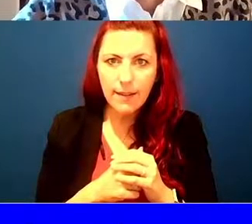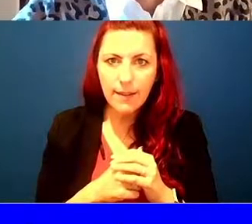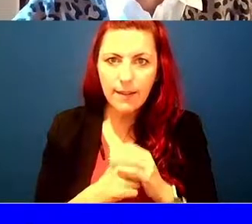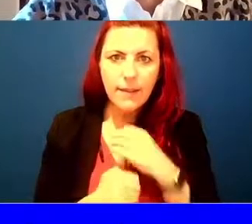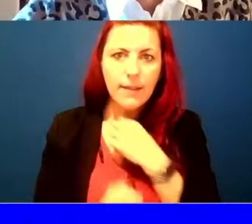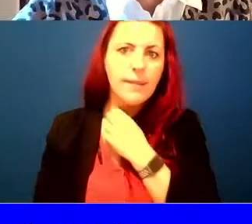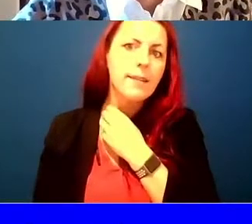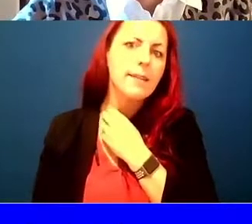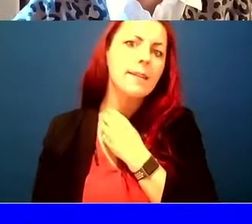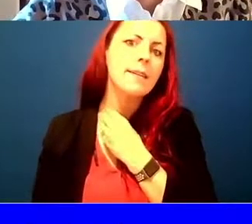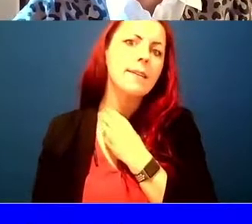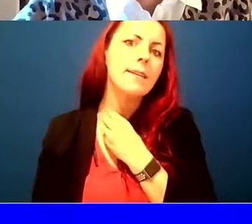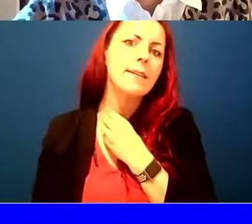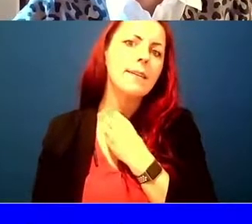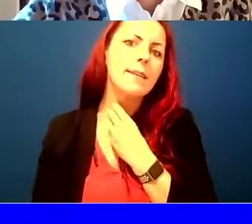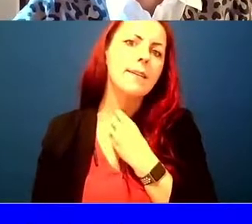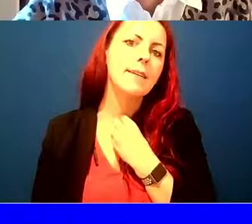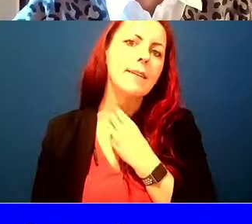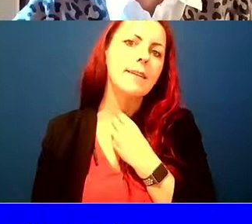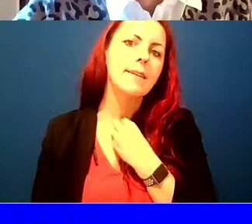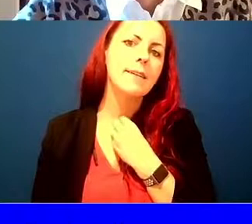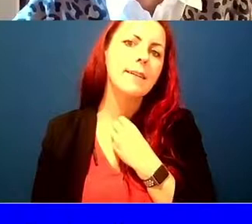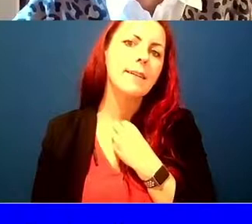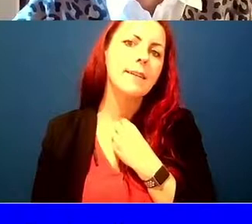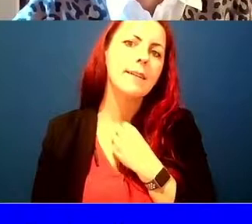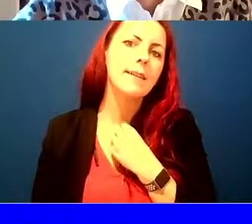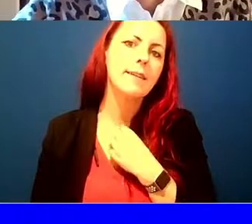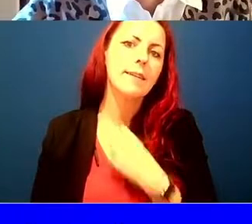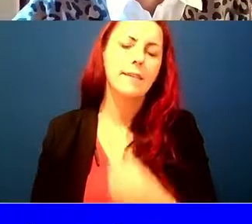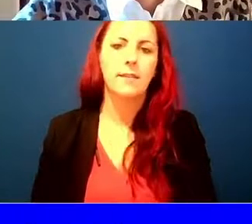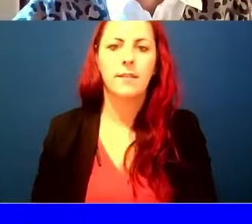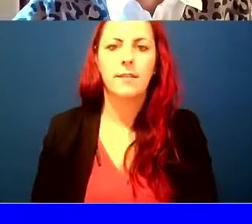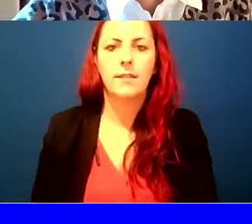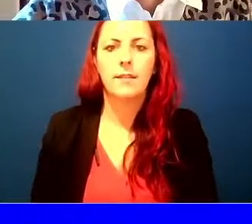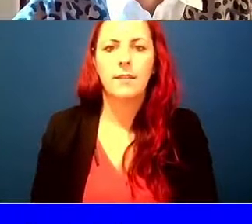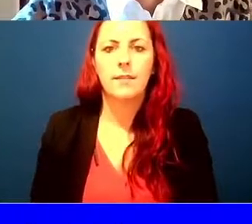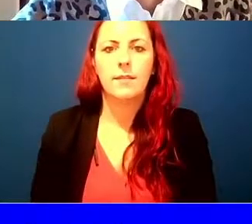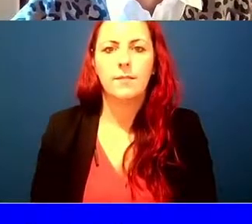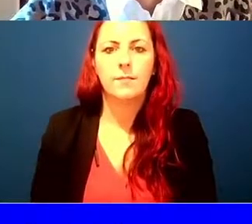Yeah, and the one after that, that's perfect. Thank you so much.